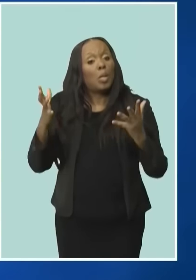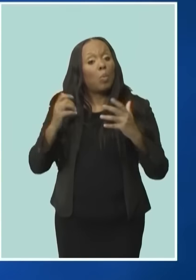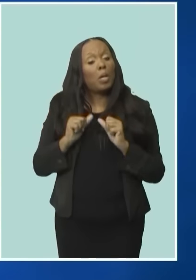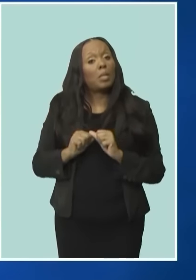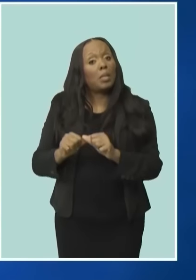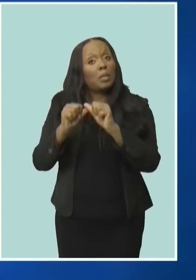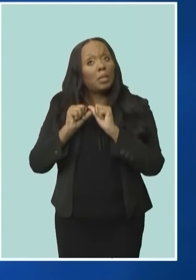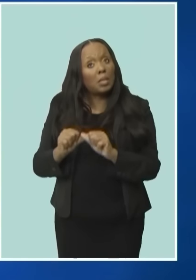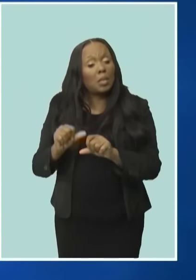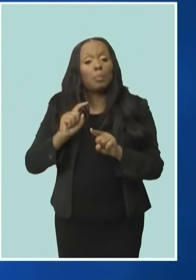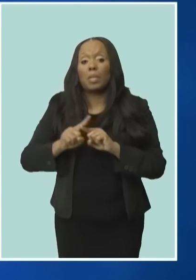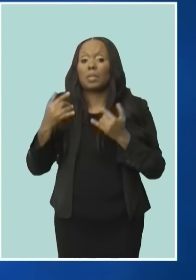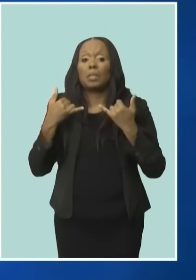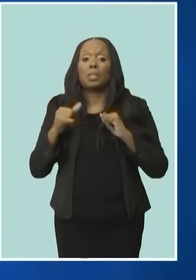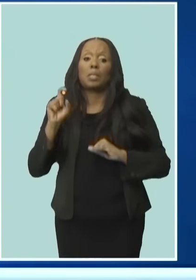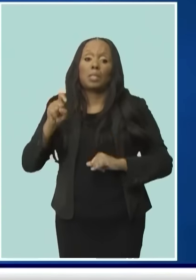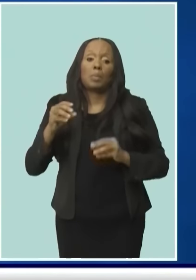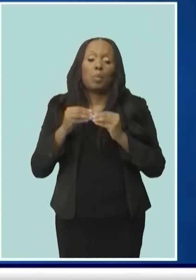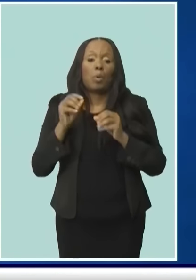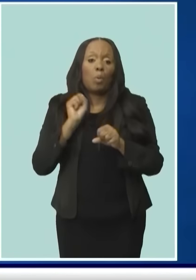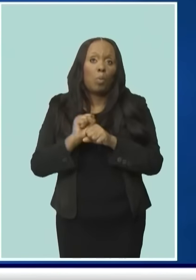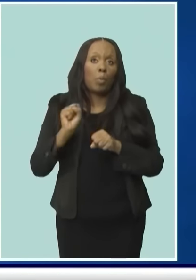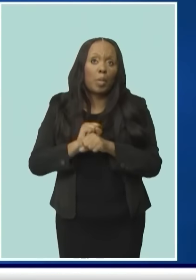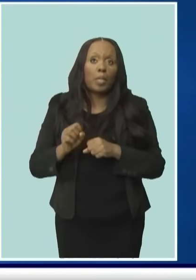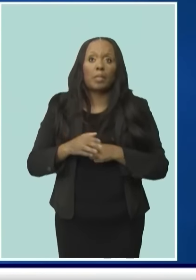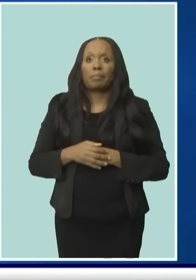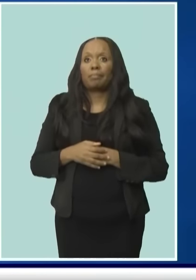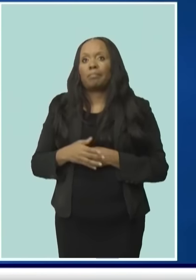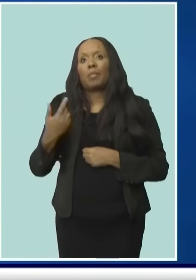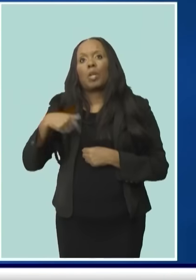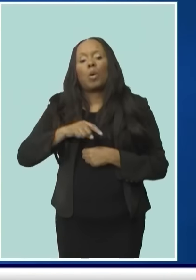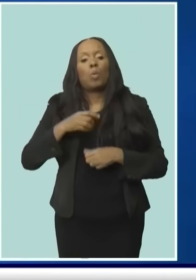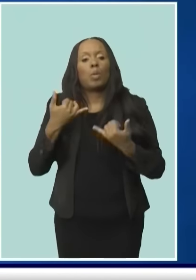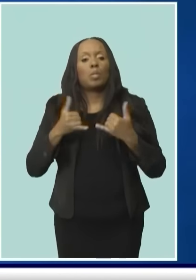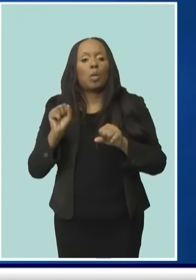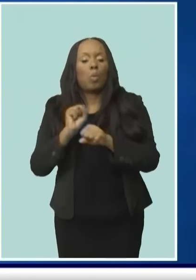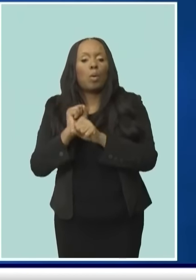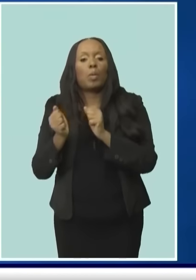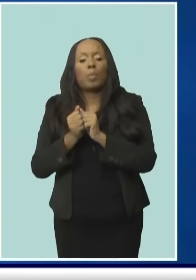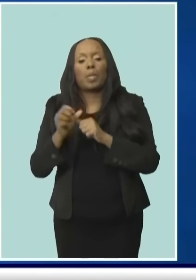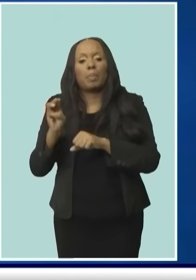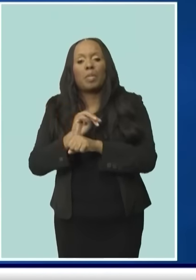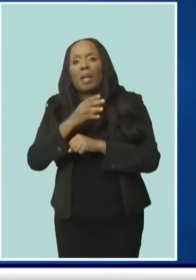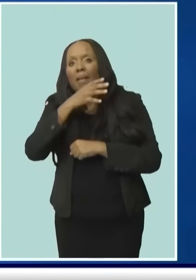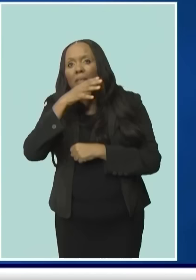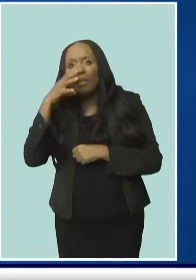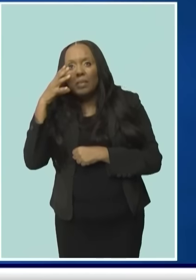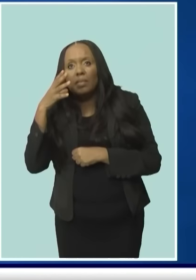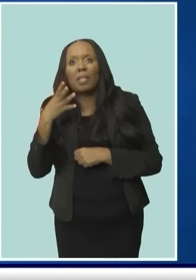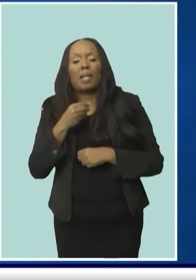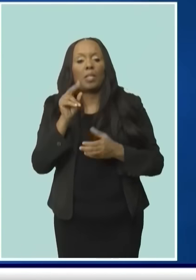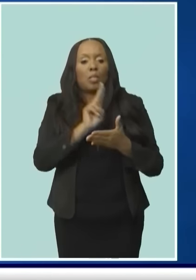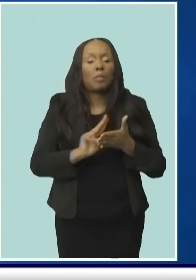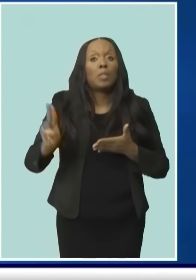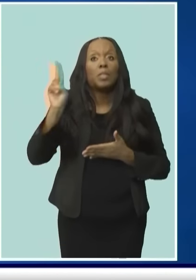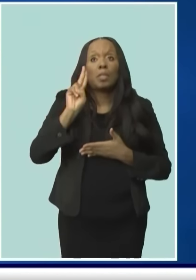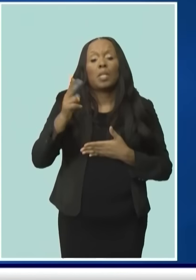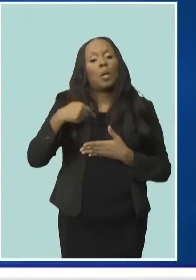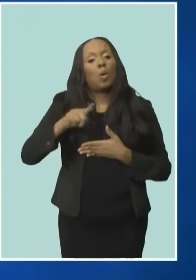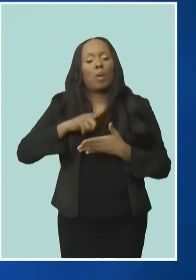now designing between ourselves, the University of the West Indies, and the Ministry of Agriculture. We're looking at an expanded